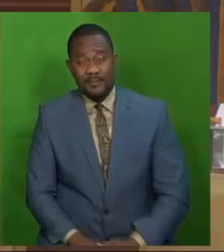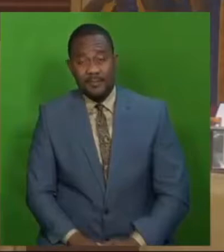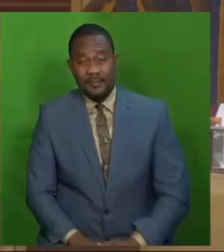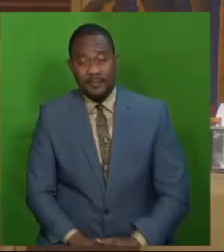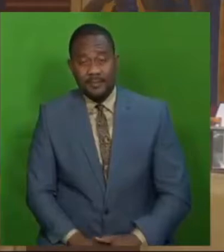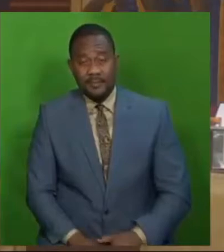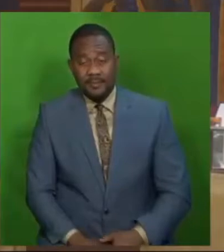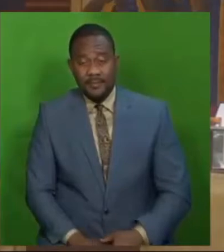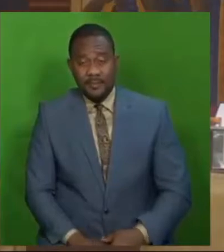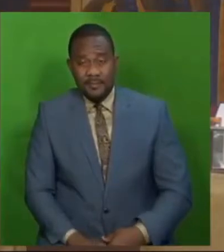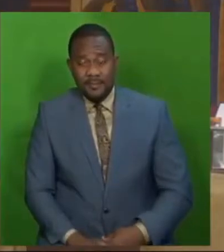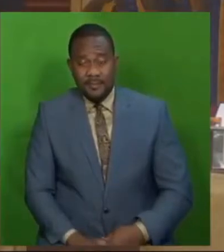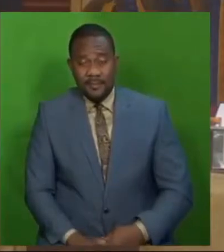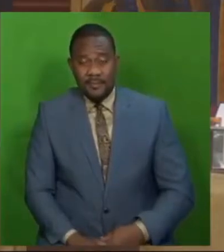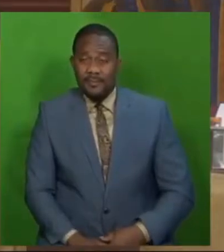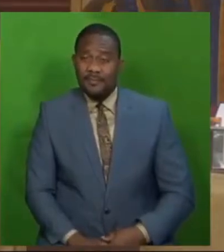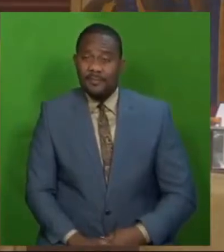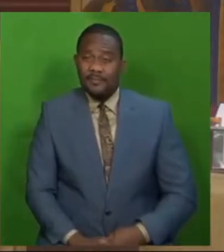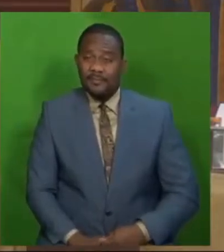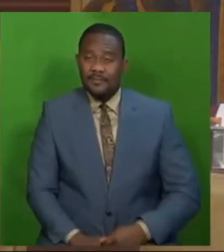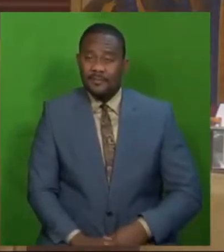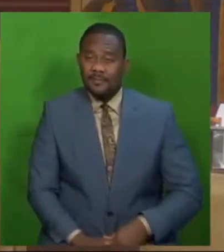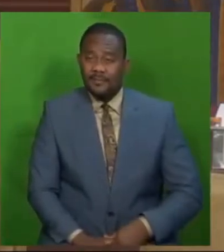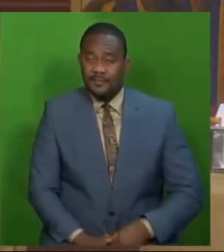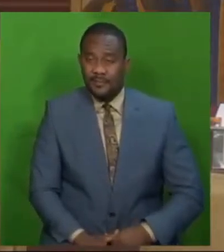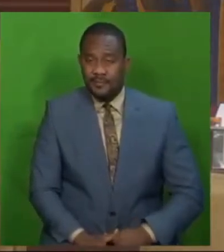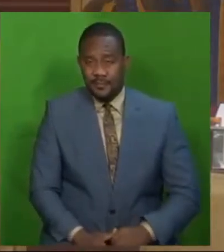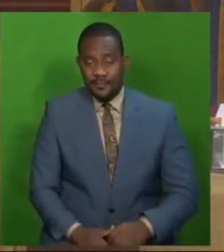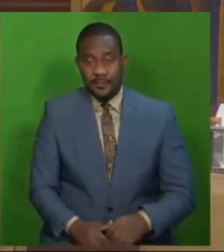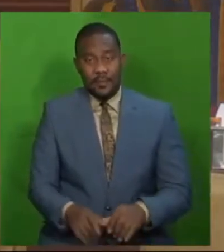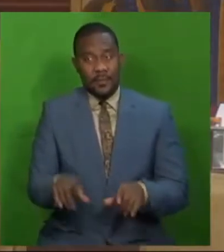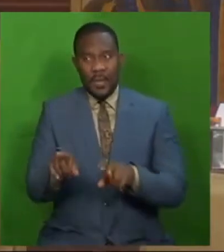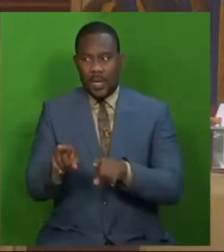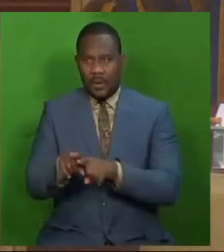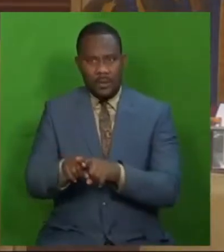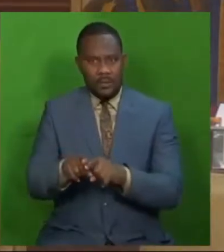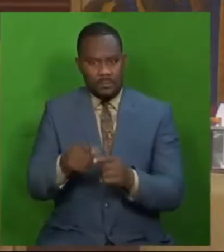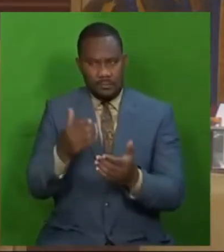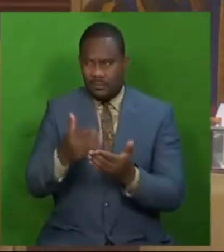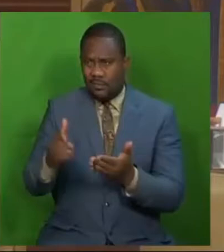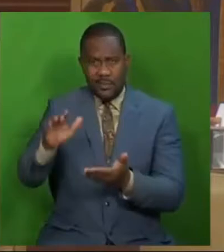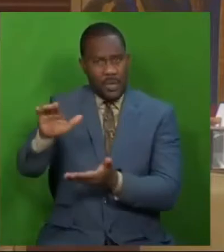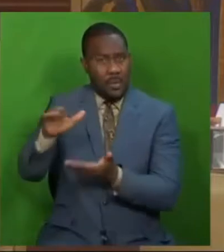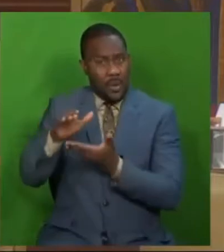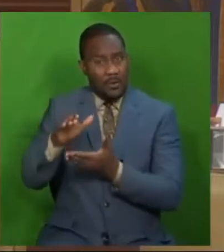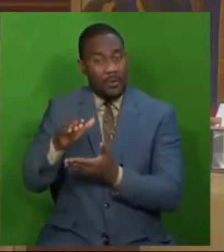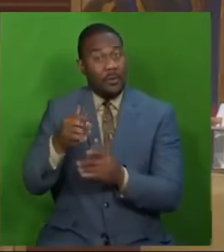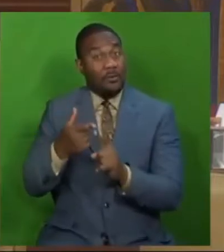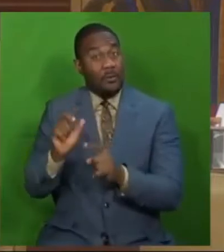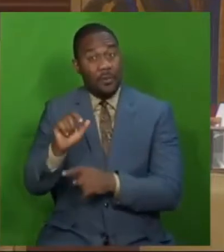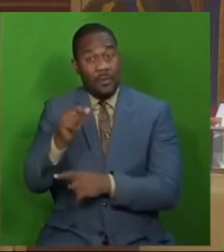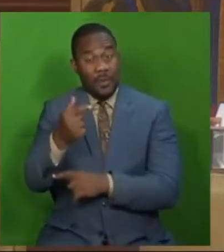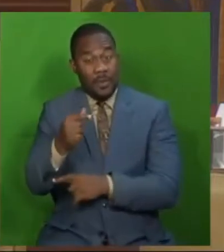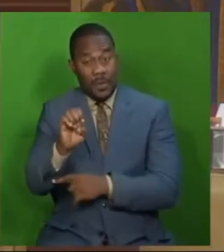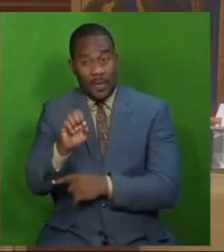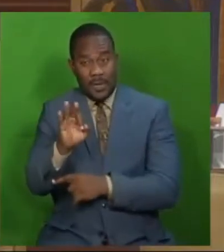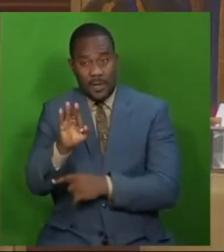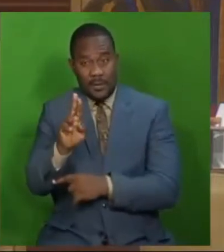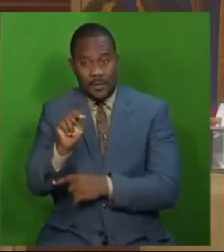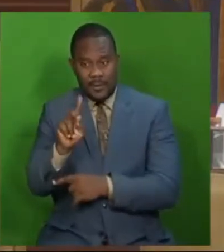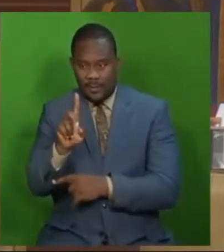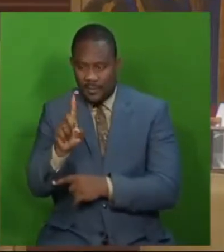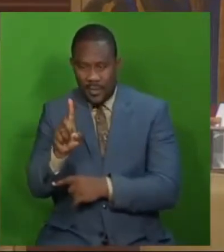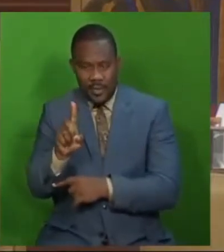Mr. Speaker, they have securitized proceeds, receivables from Get Fund for a